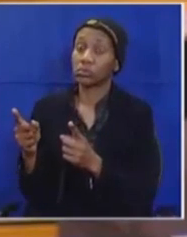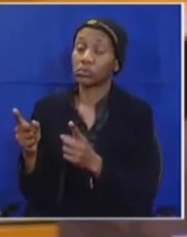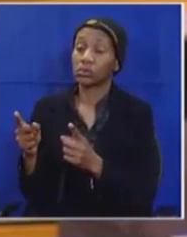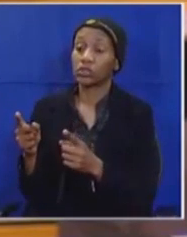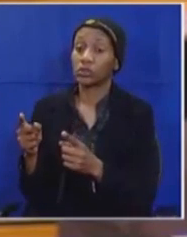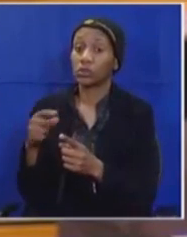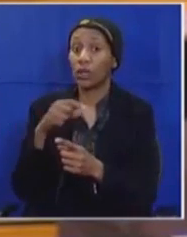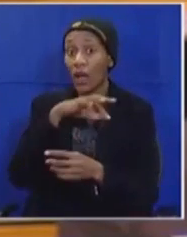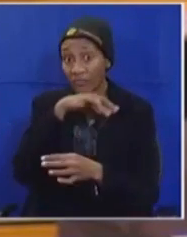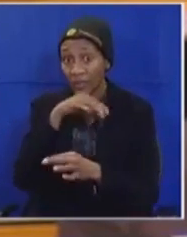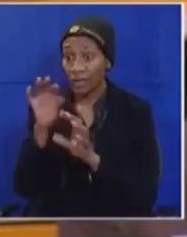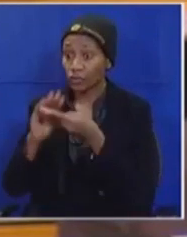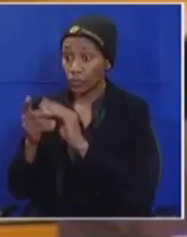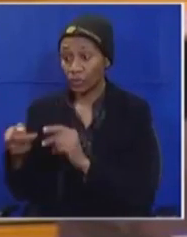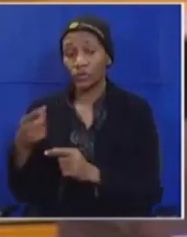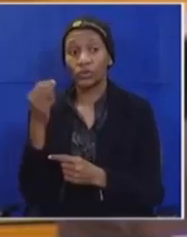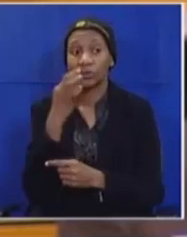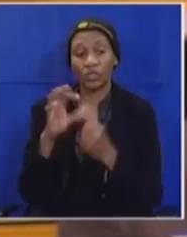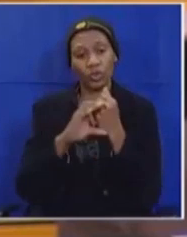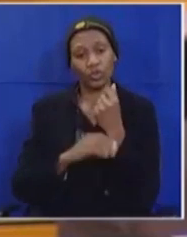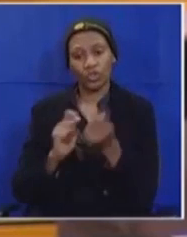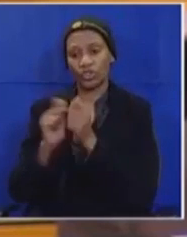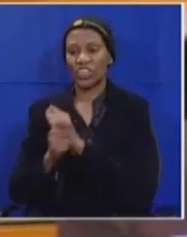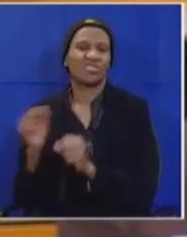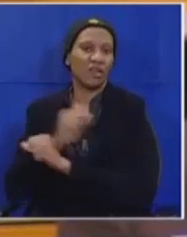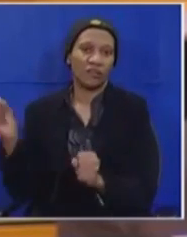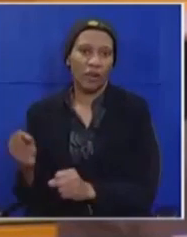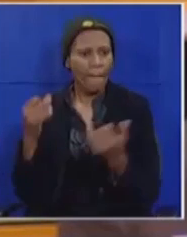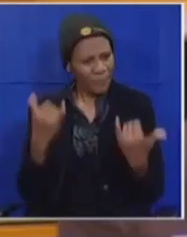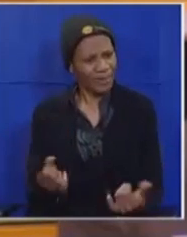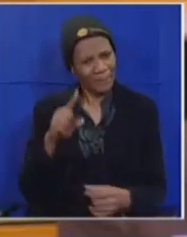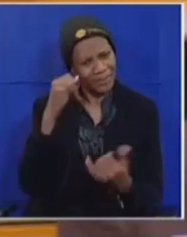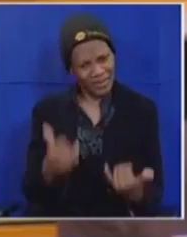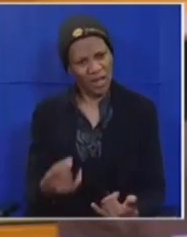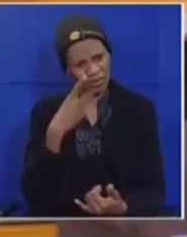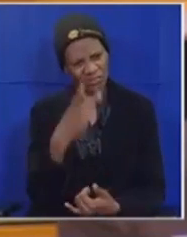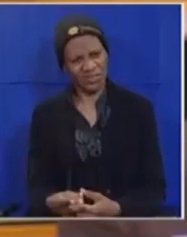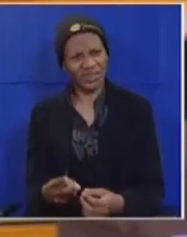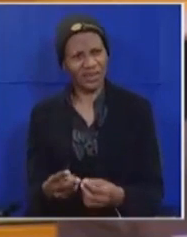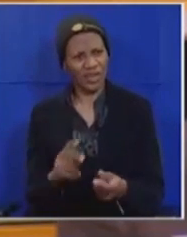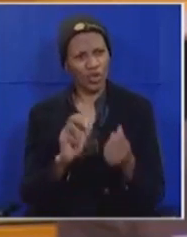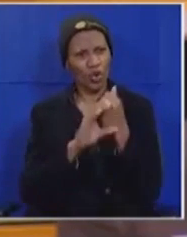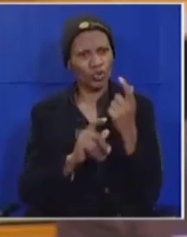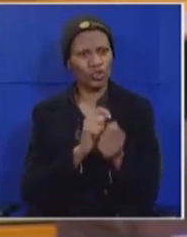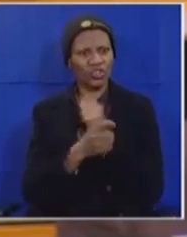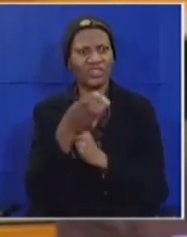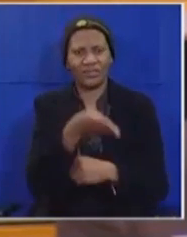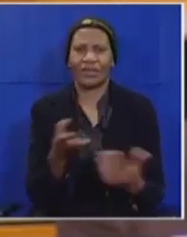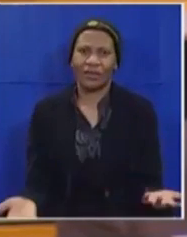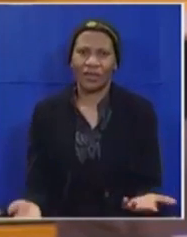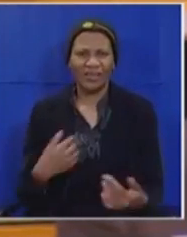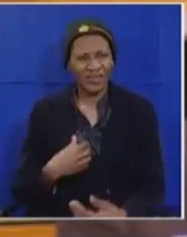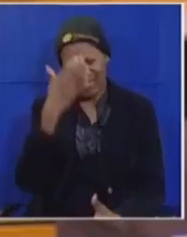constitution. And then there will be a change. So the question is, how can we trust such a delicate matter when we do not know where